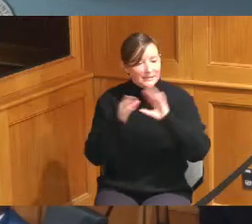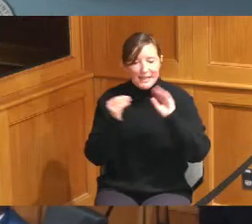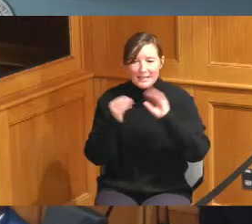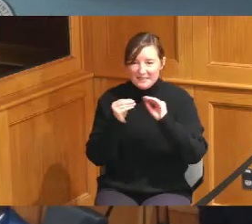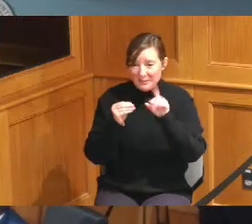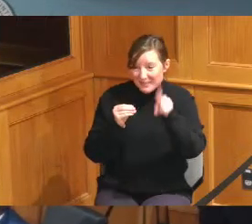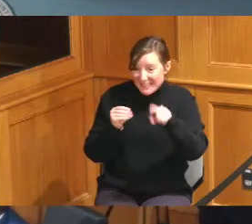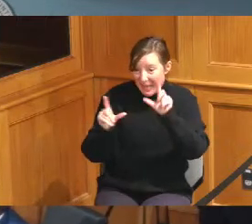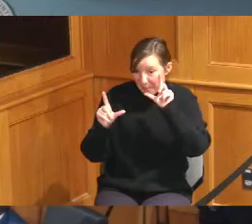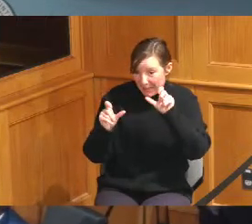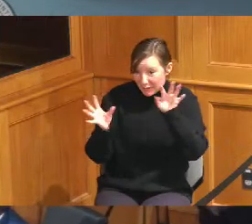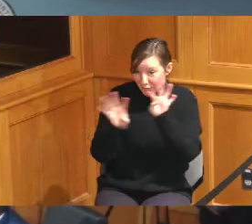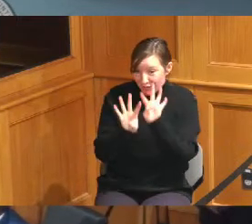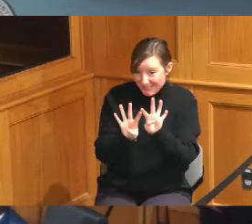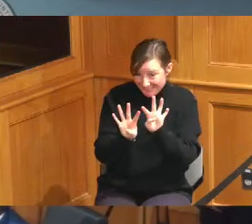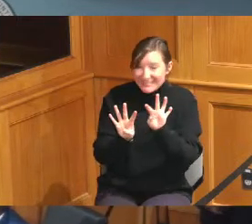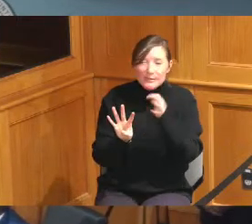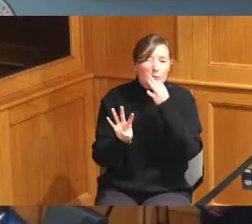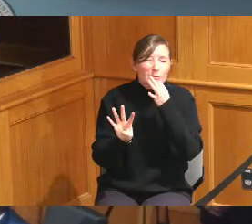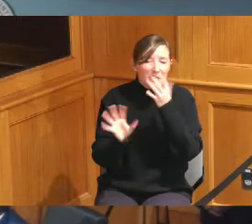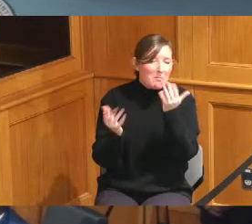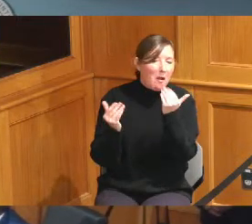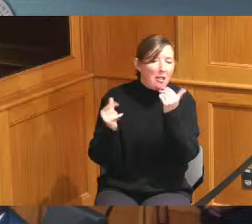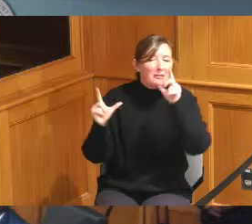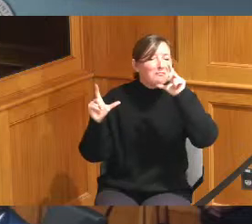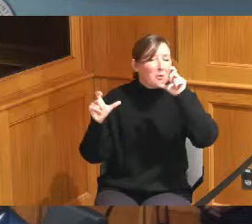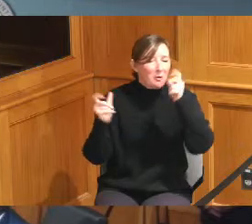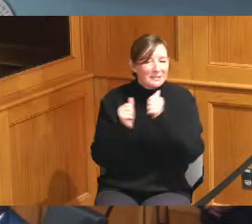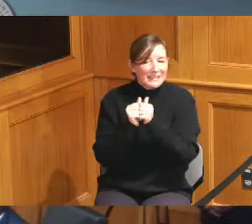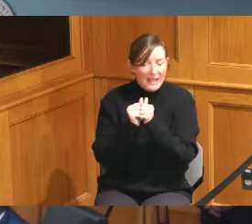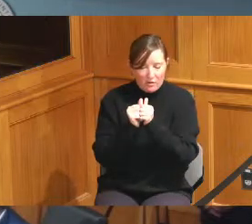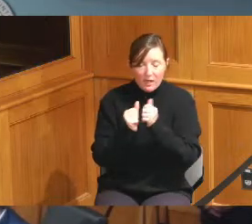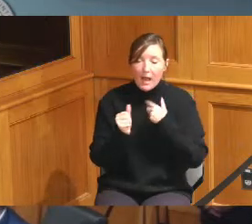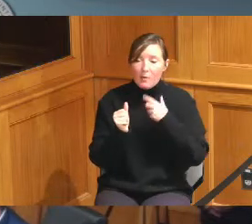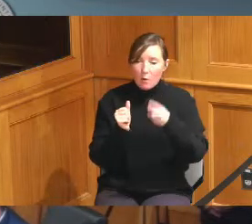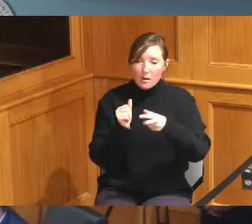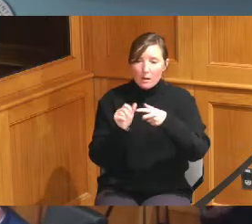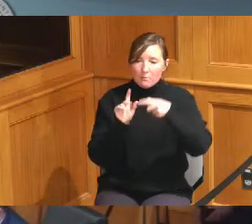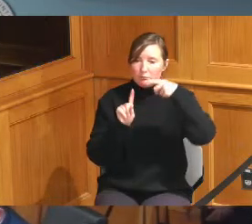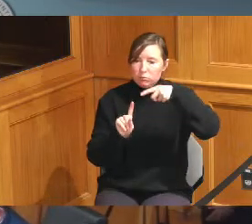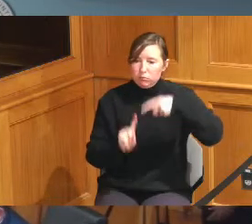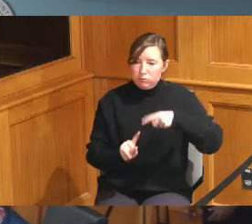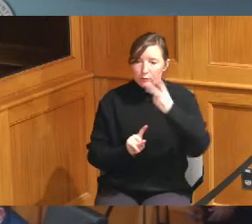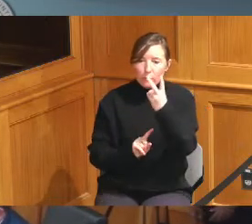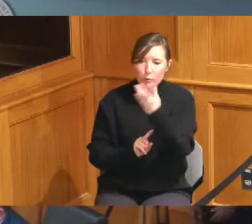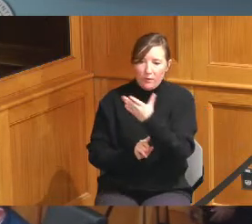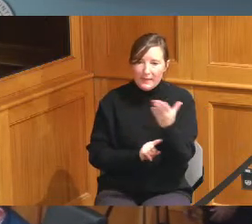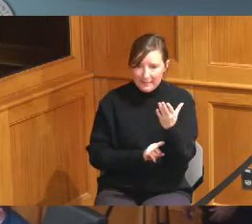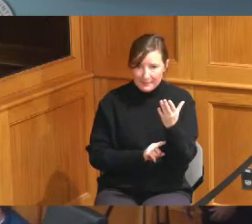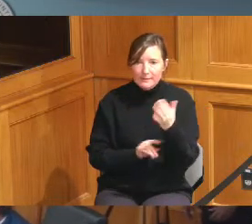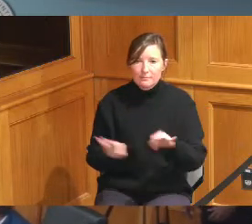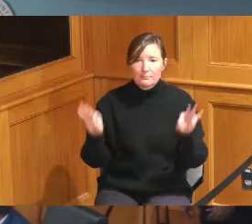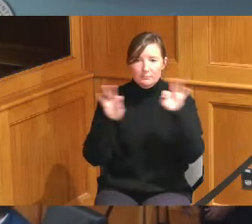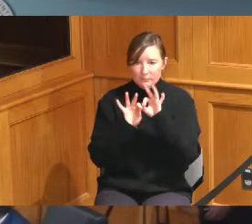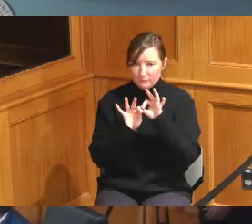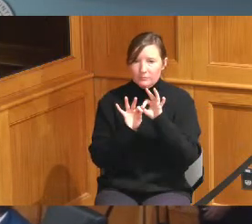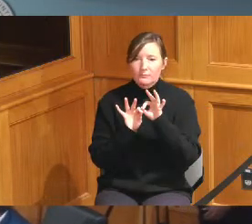as you're all coming up. Let's take a photo. And I want to highlight two things that just happened to Mr.